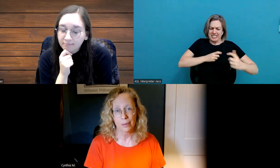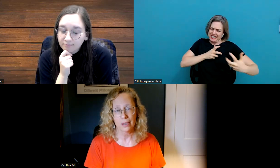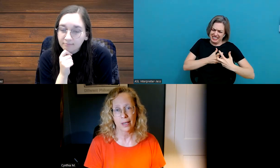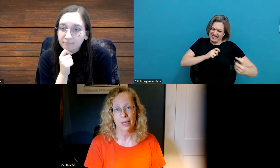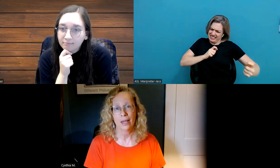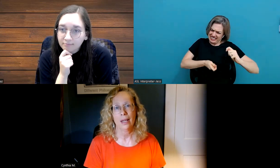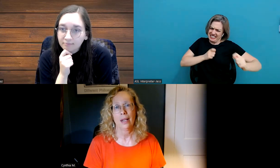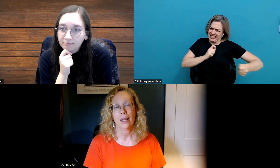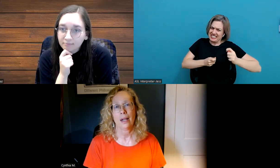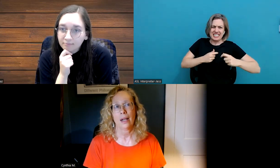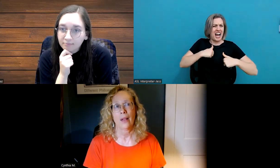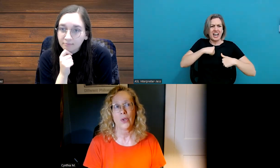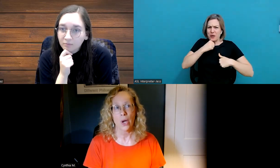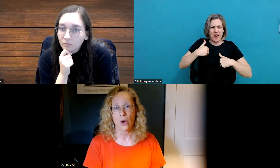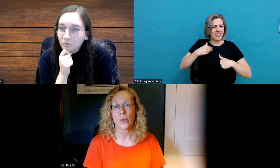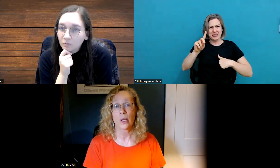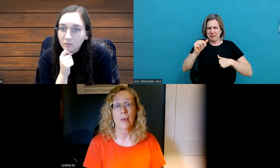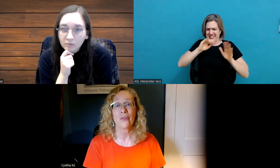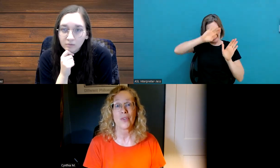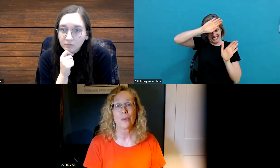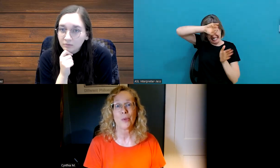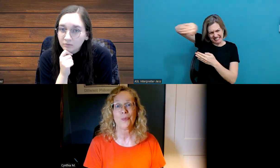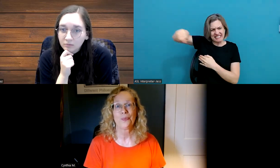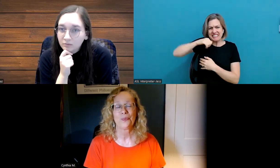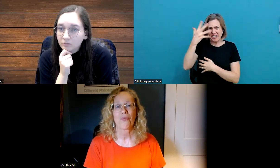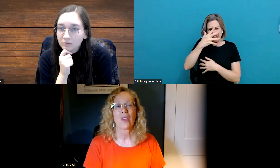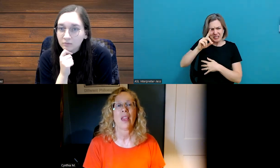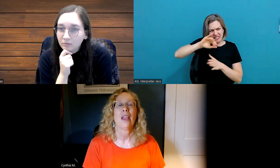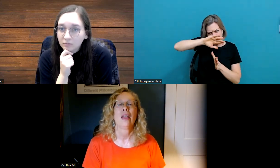a disability, and the dog was going to make it visible.